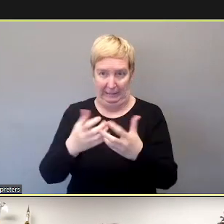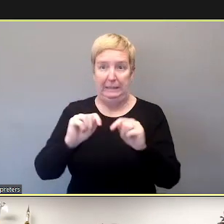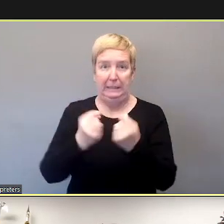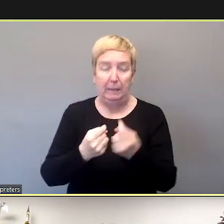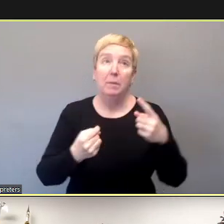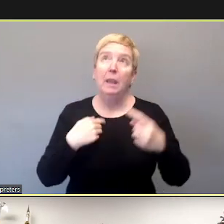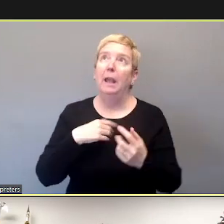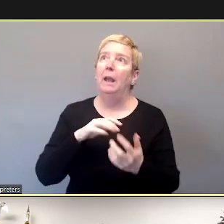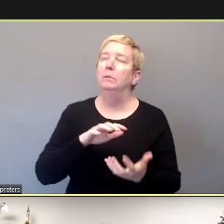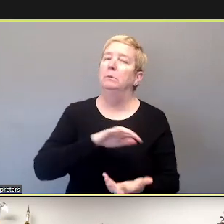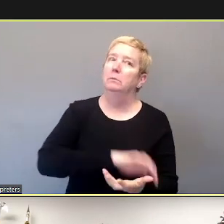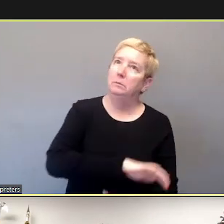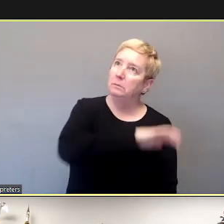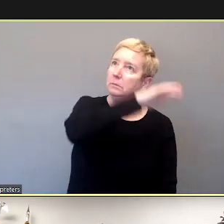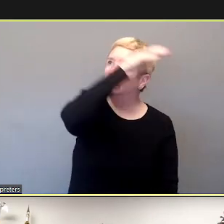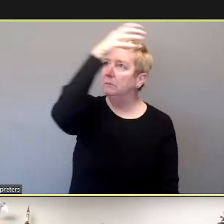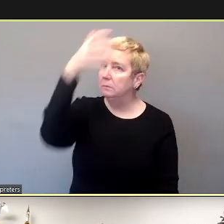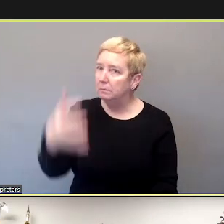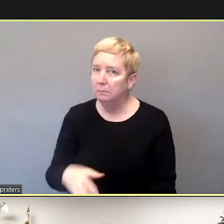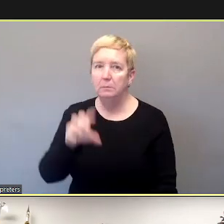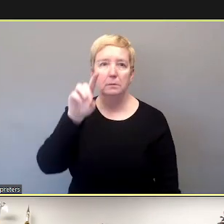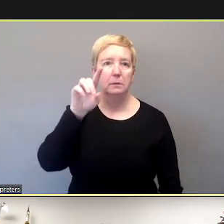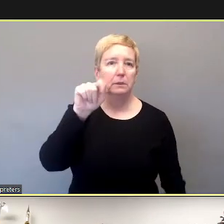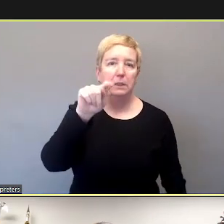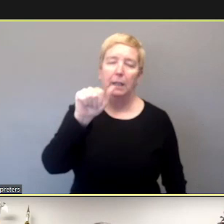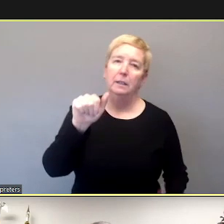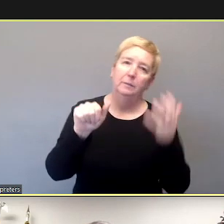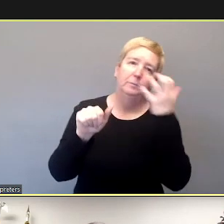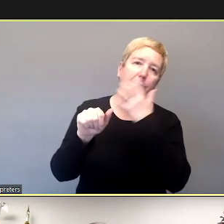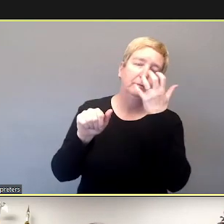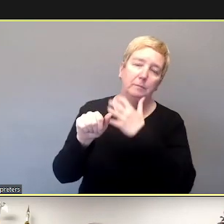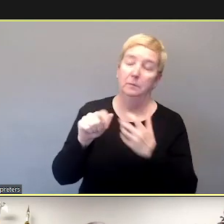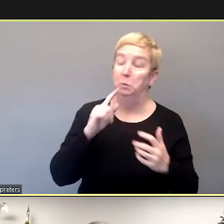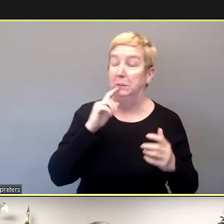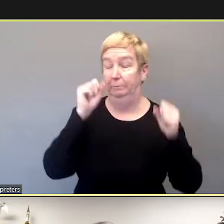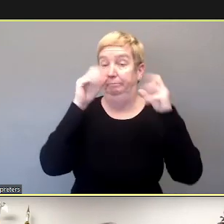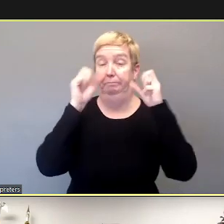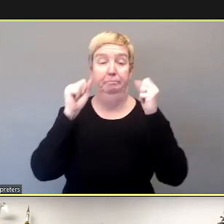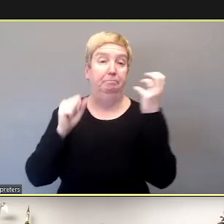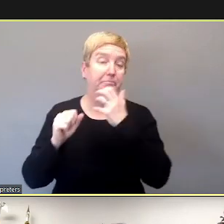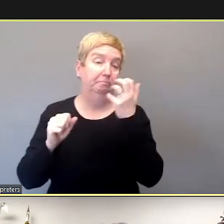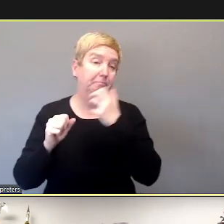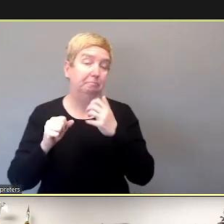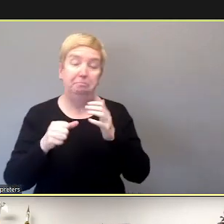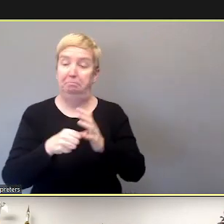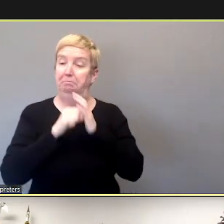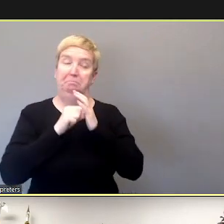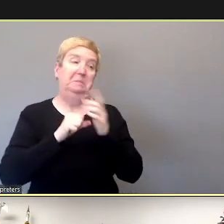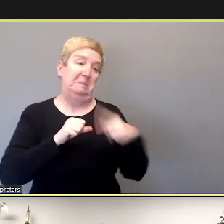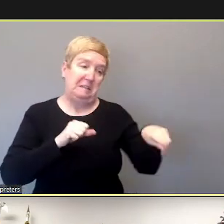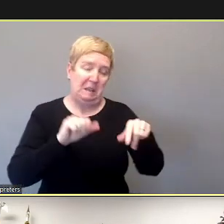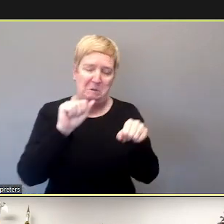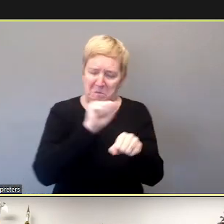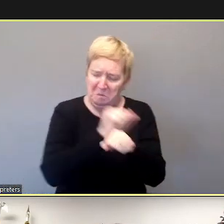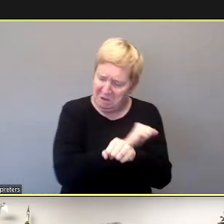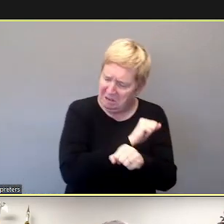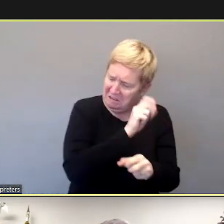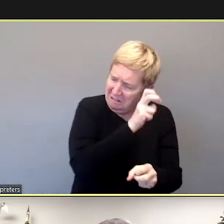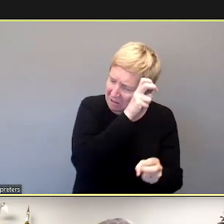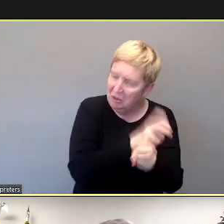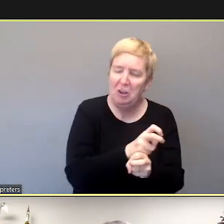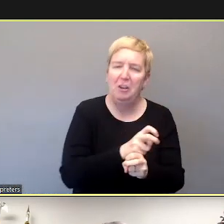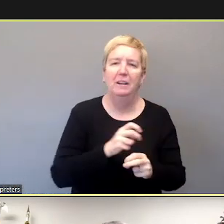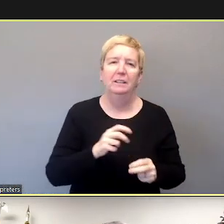from CMS today about that, and it's just amazing how hard they work, how you have